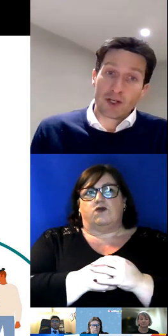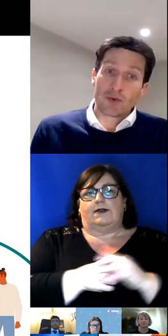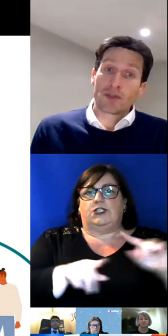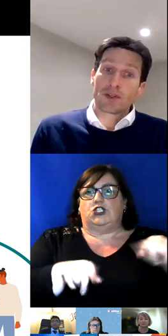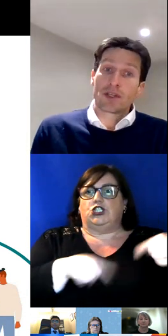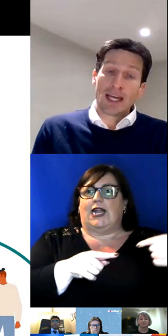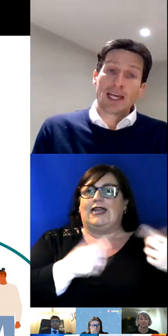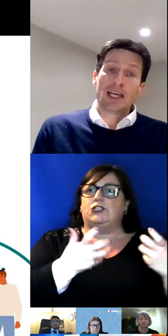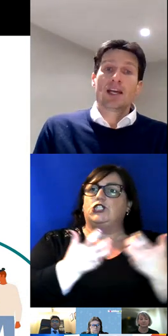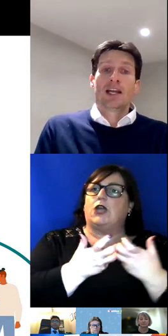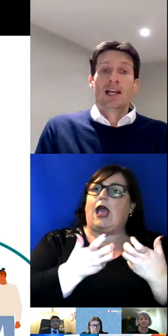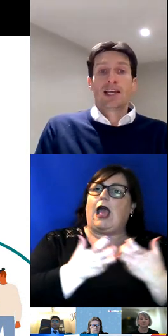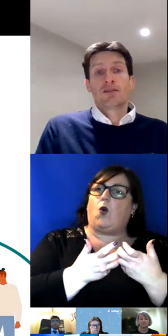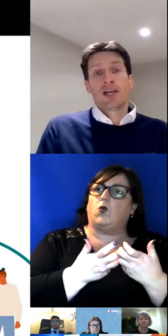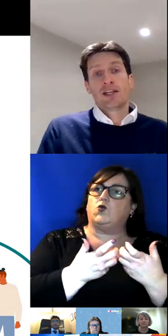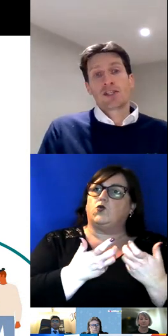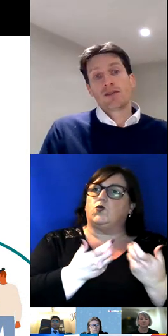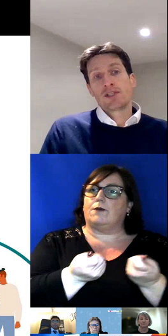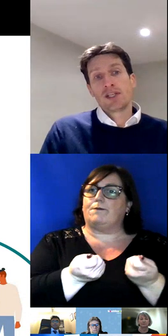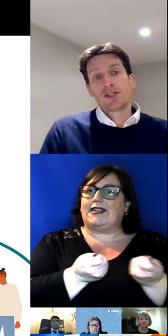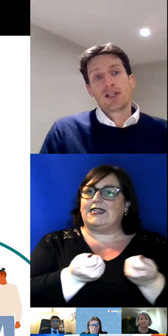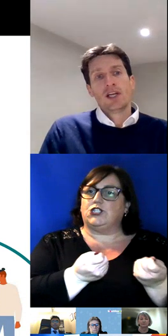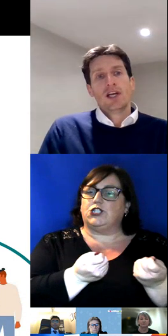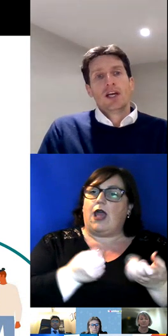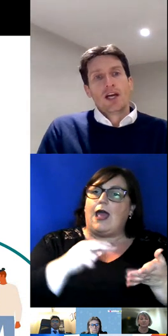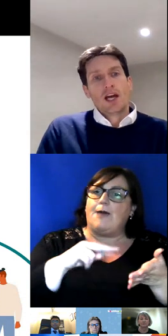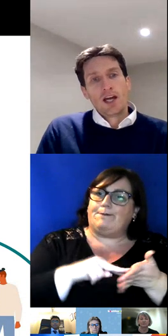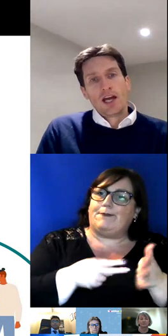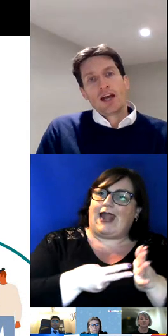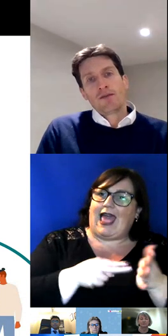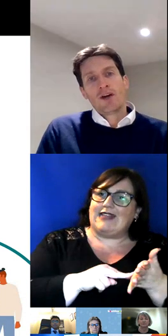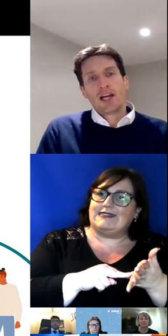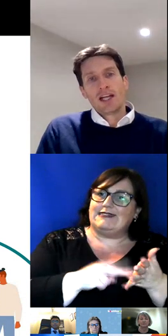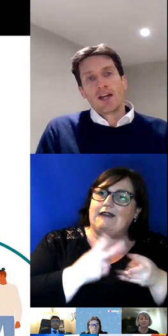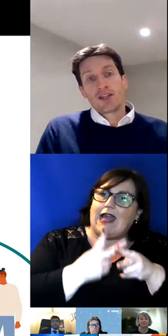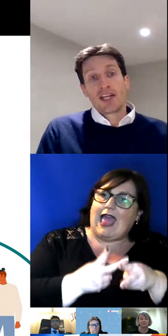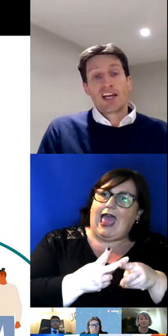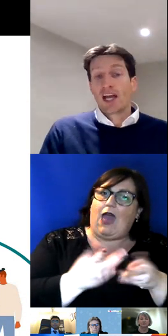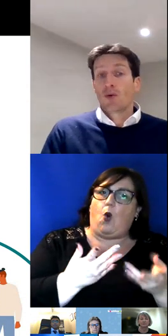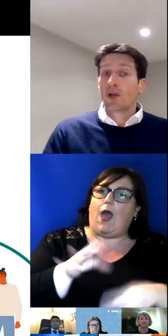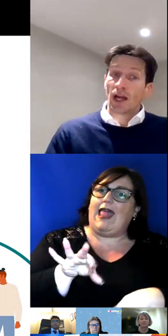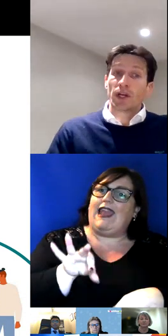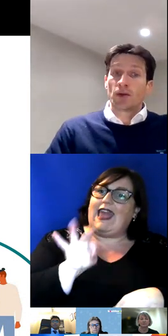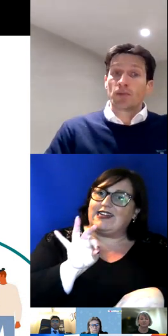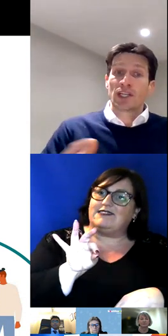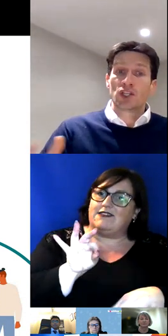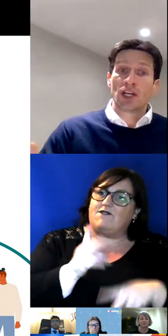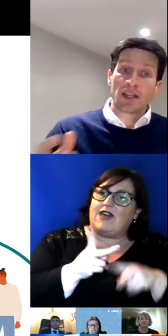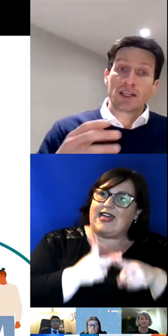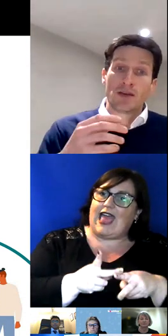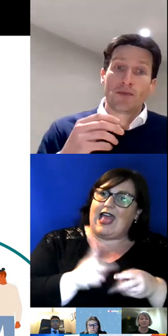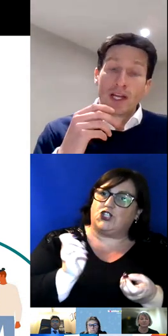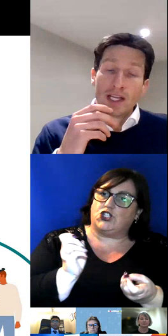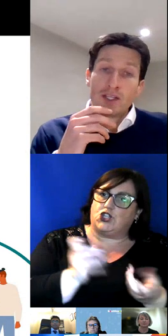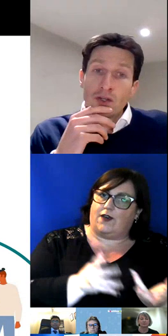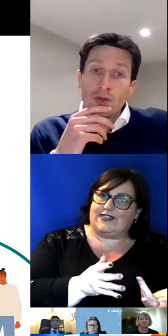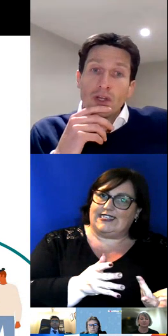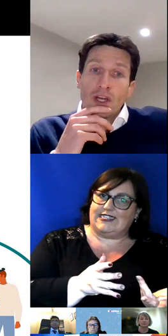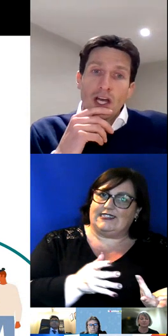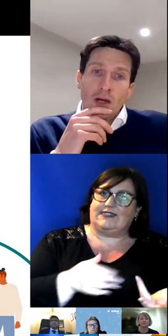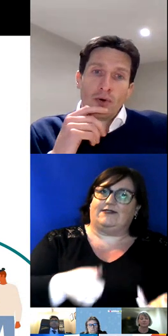around planned care and elective care services. And finally, understanding how we can potentially think